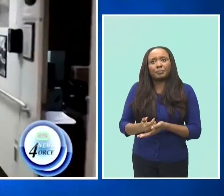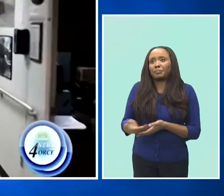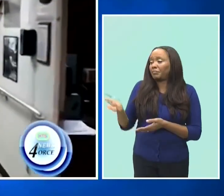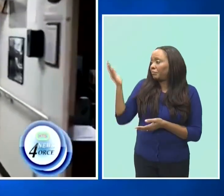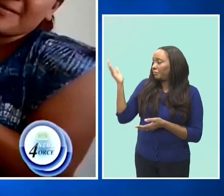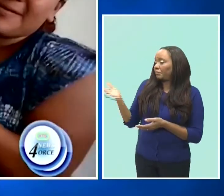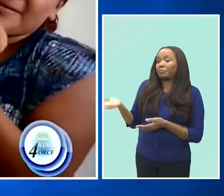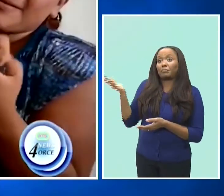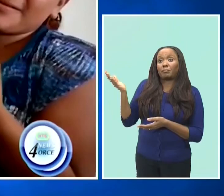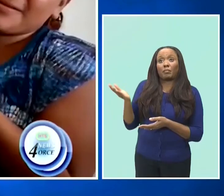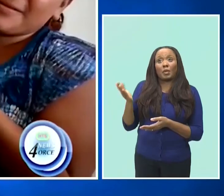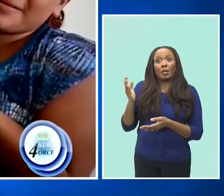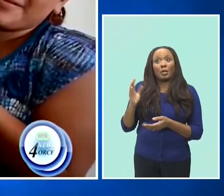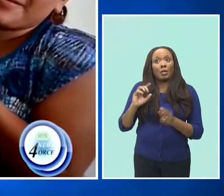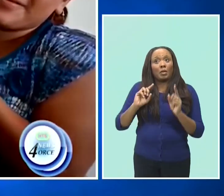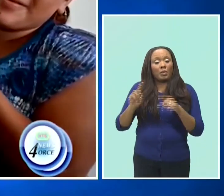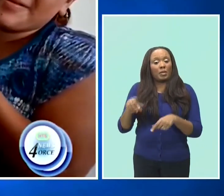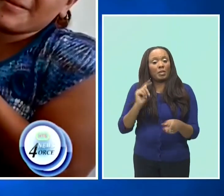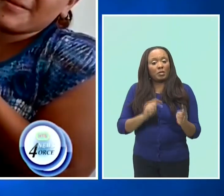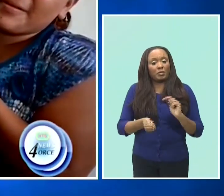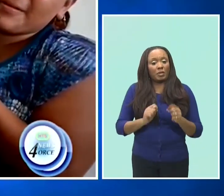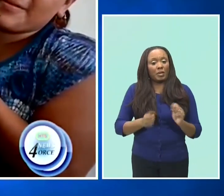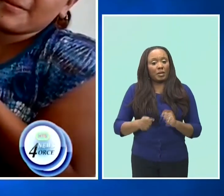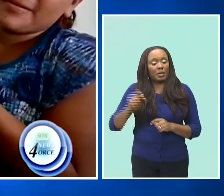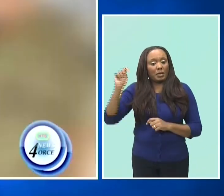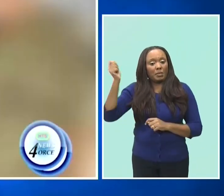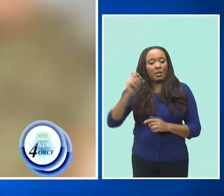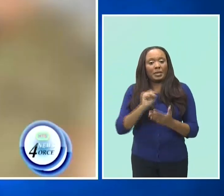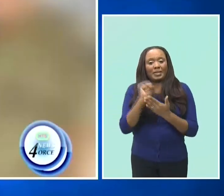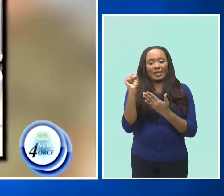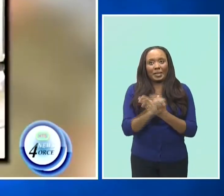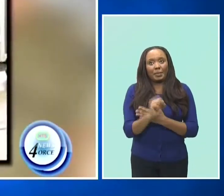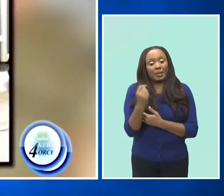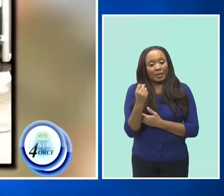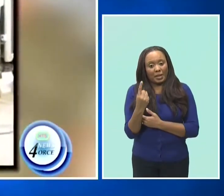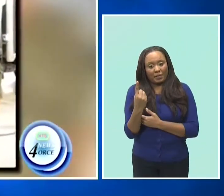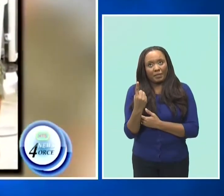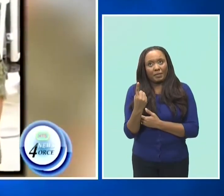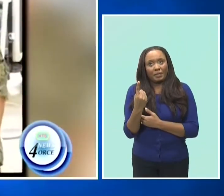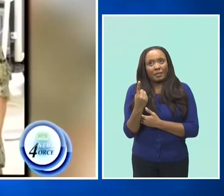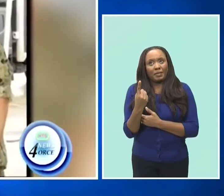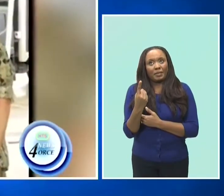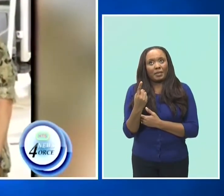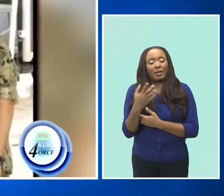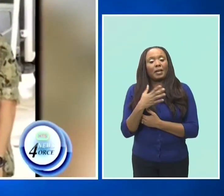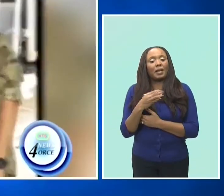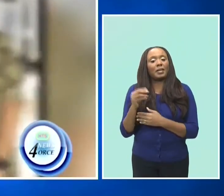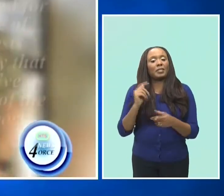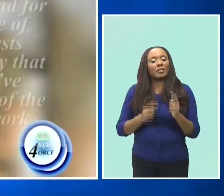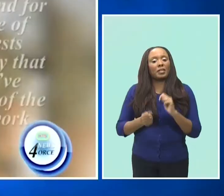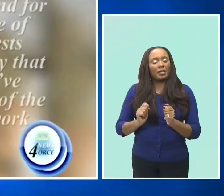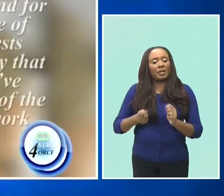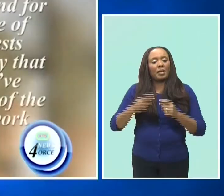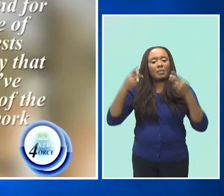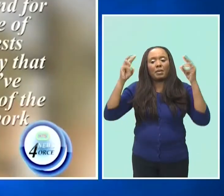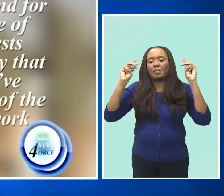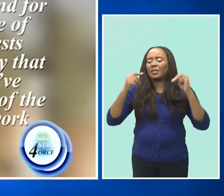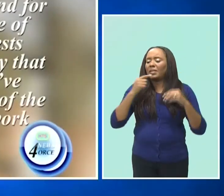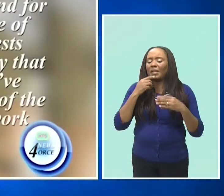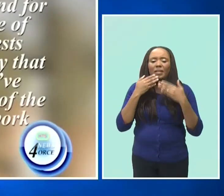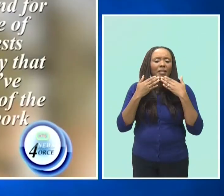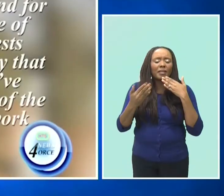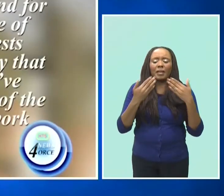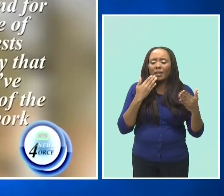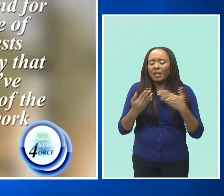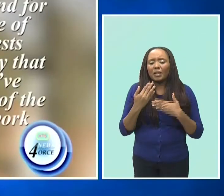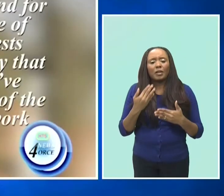second mission to Trinidad and Tobago on September 11th, to which their Prime Minister, Keith Rowley, said, quote, "Thank you for choosing